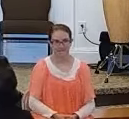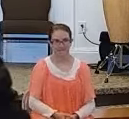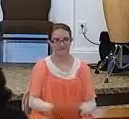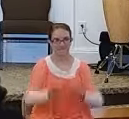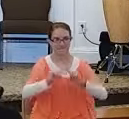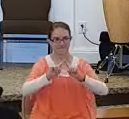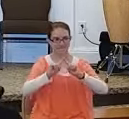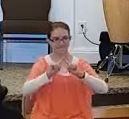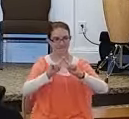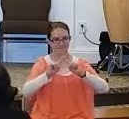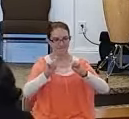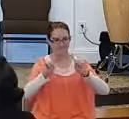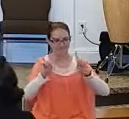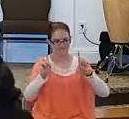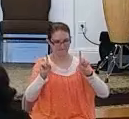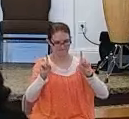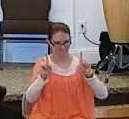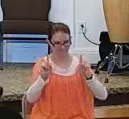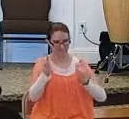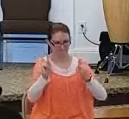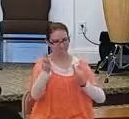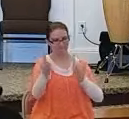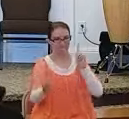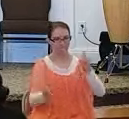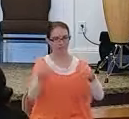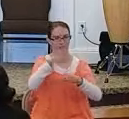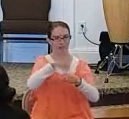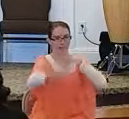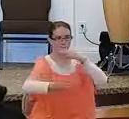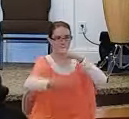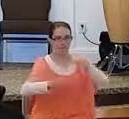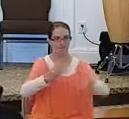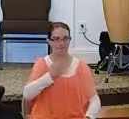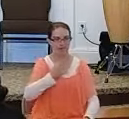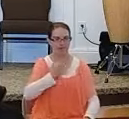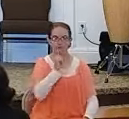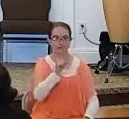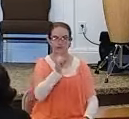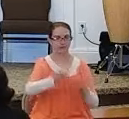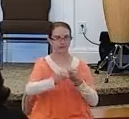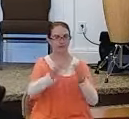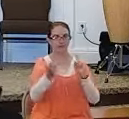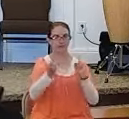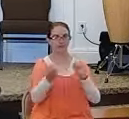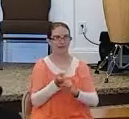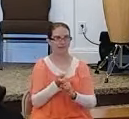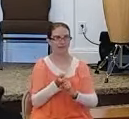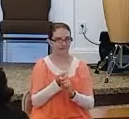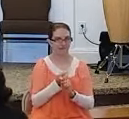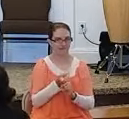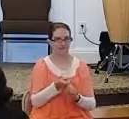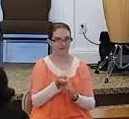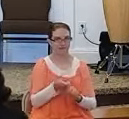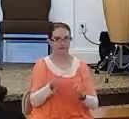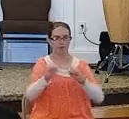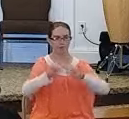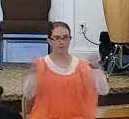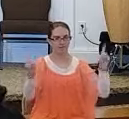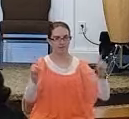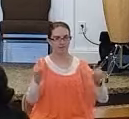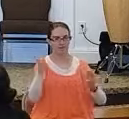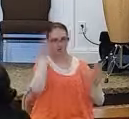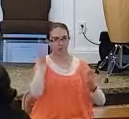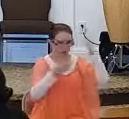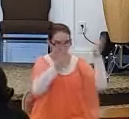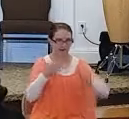But there are people in this world that aren't my true friends. Amen. It doesn't make any difference what kind of